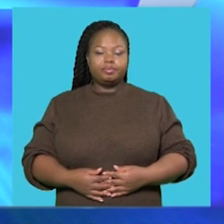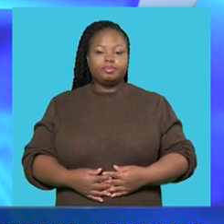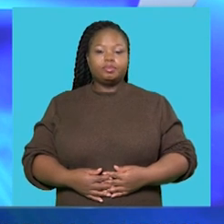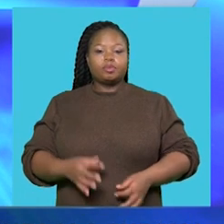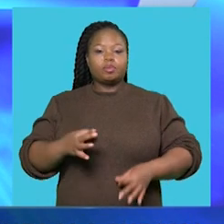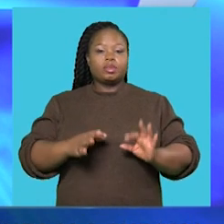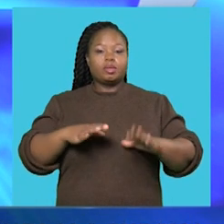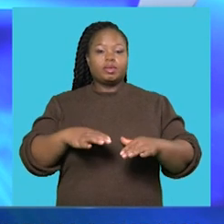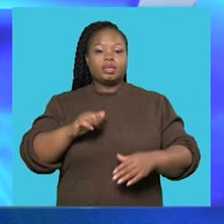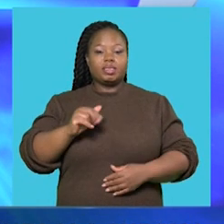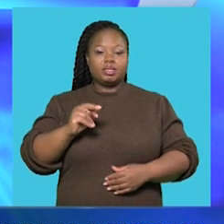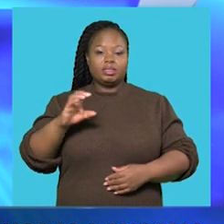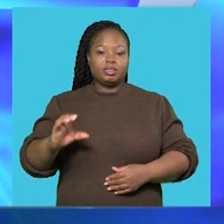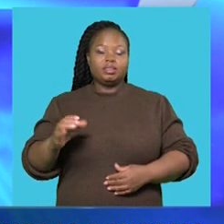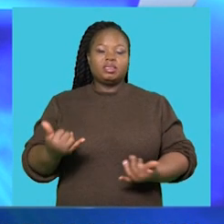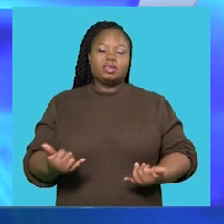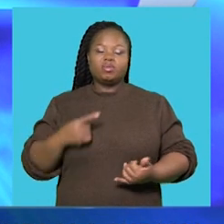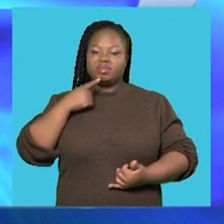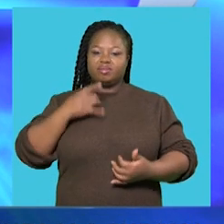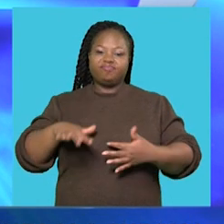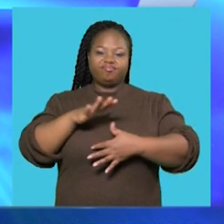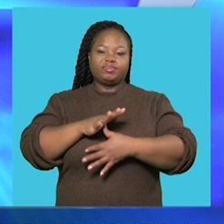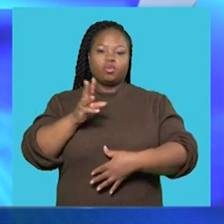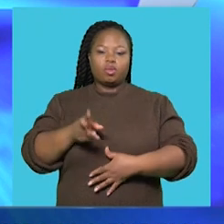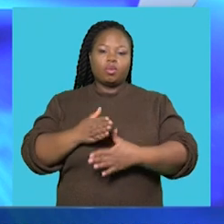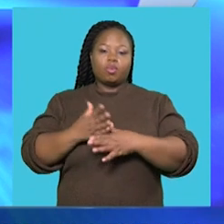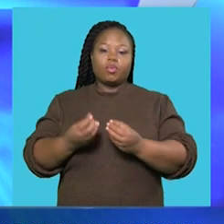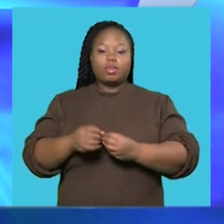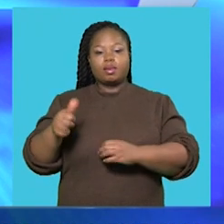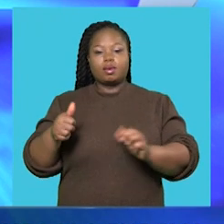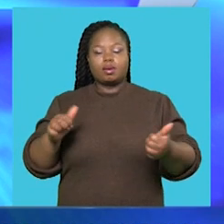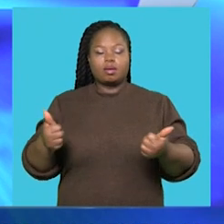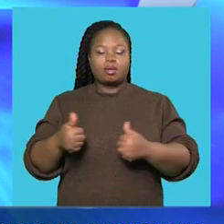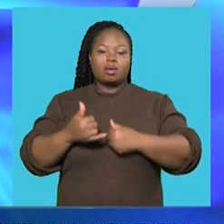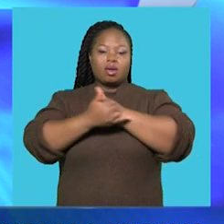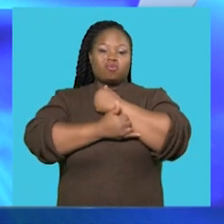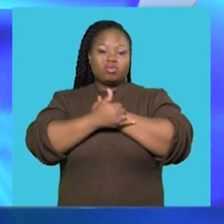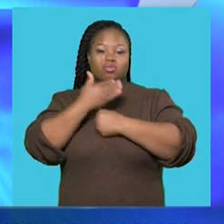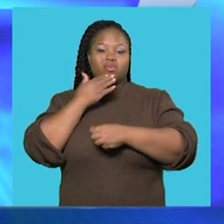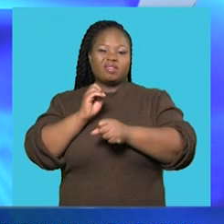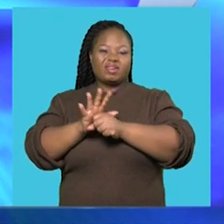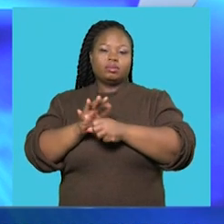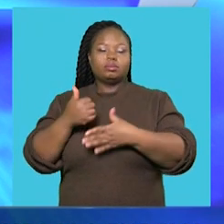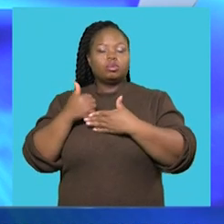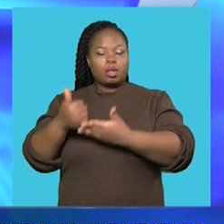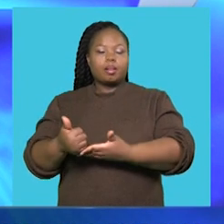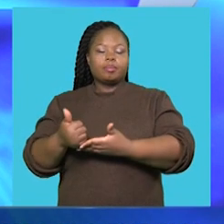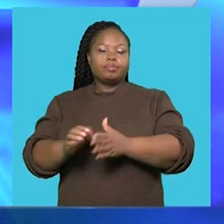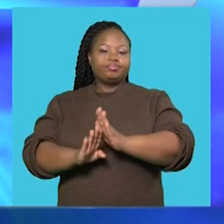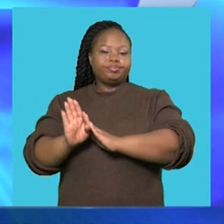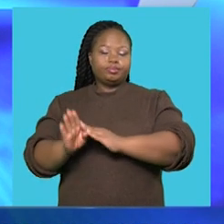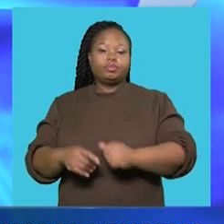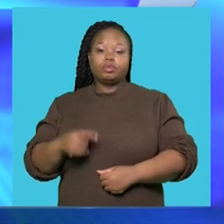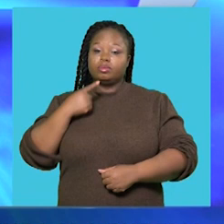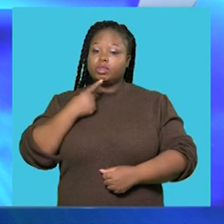Ikaela le African National Congress libega pambili nzebe nzi suano na mazwe asachongirini nguneze lo ukua ngeta kubaa akululeke. La